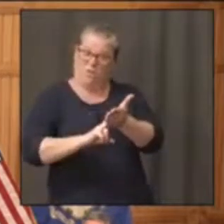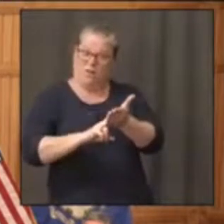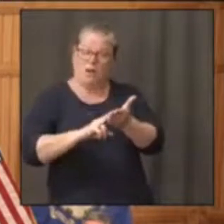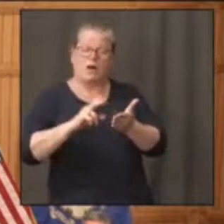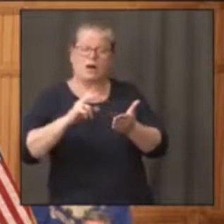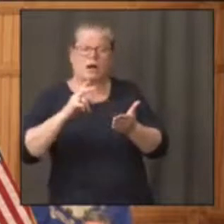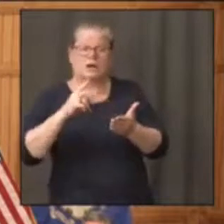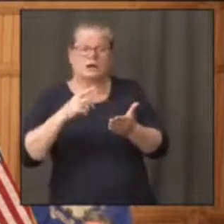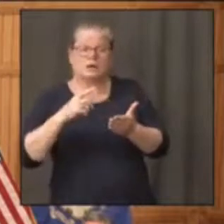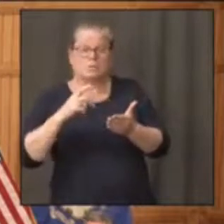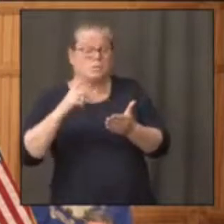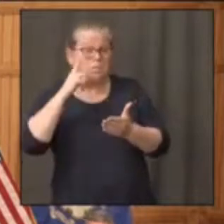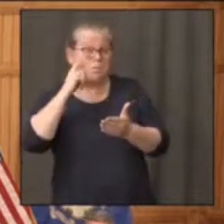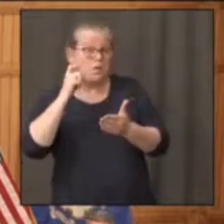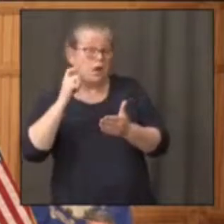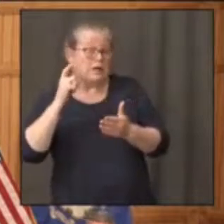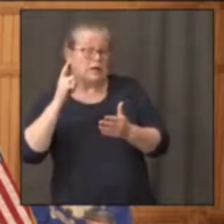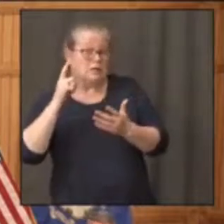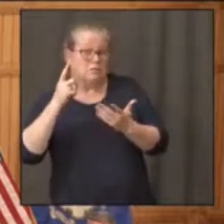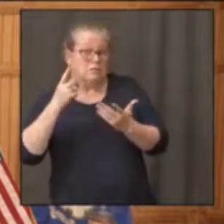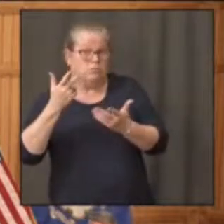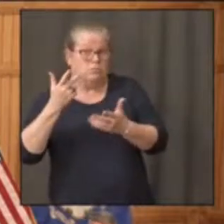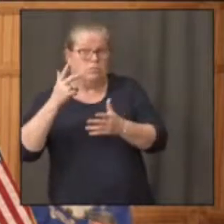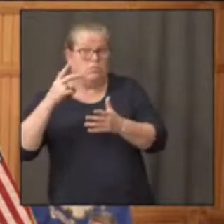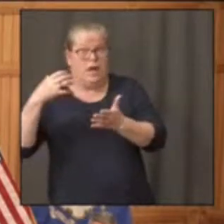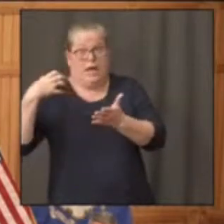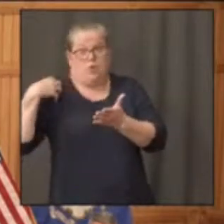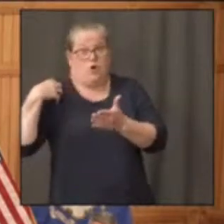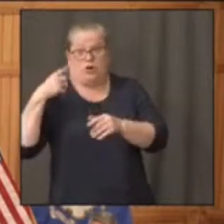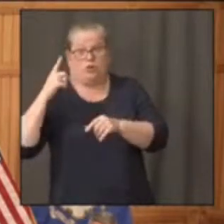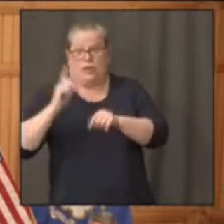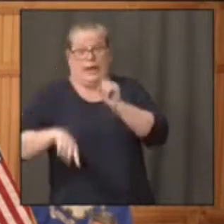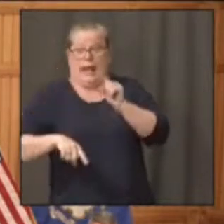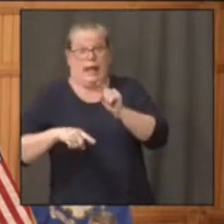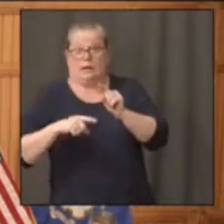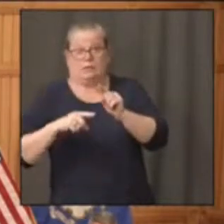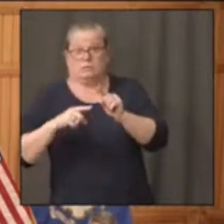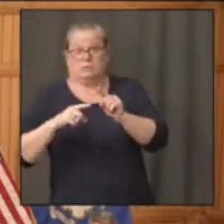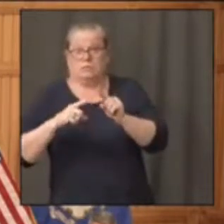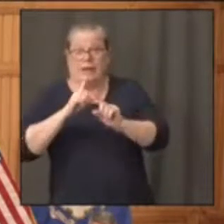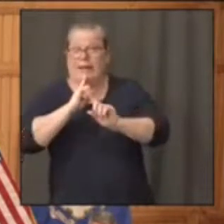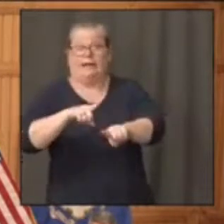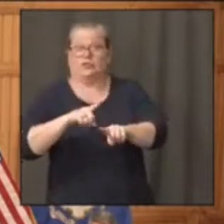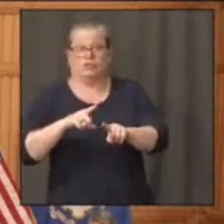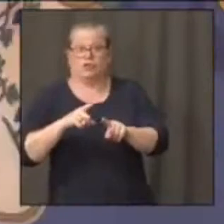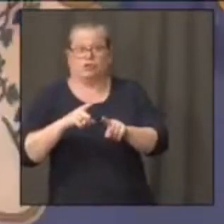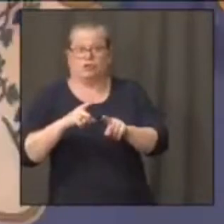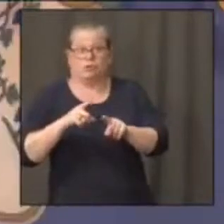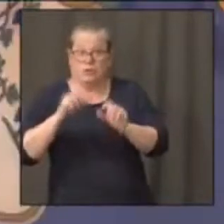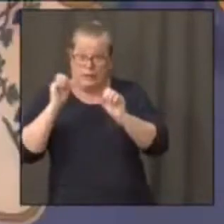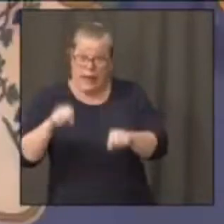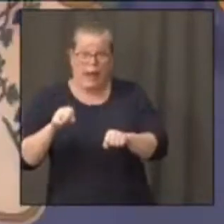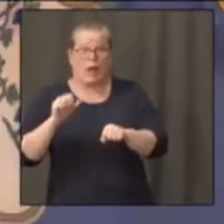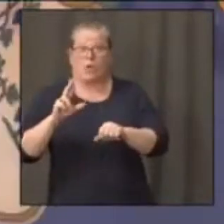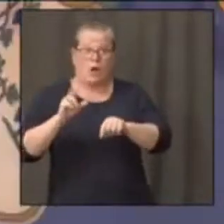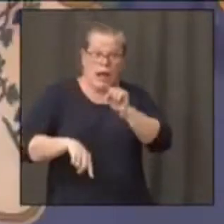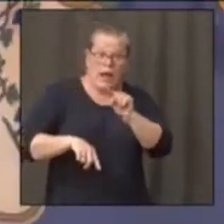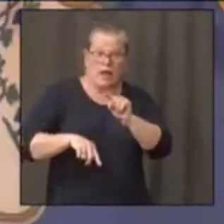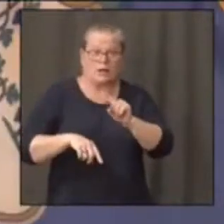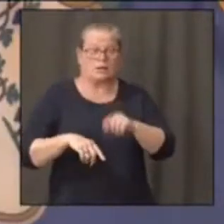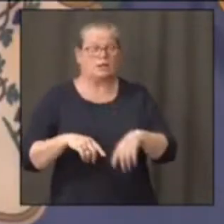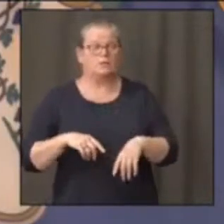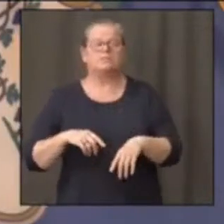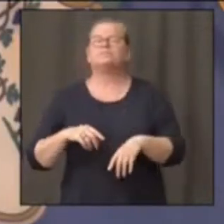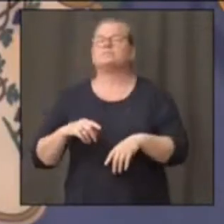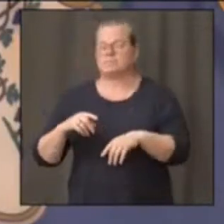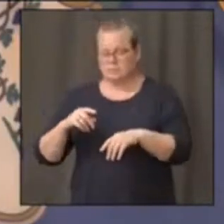clear answer from labor officials about what they're empowered to do or not to do. We're going to issue an executive order, not guidance, but